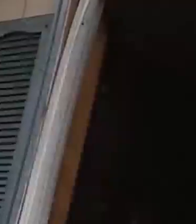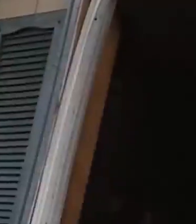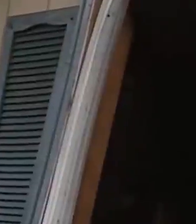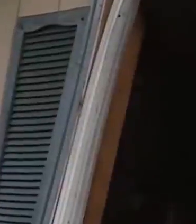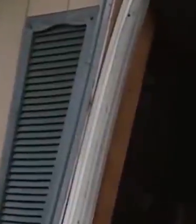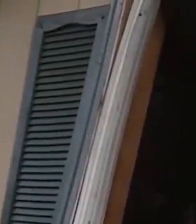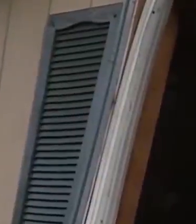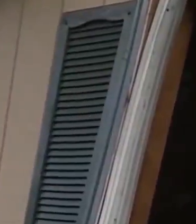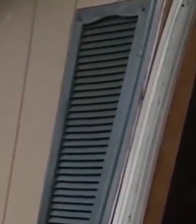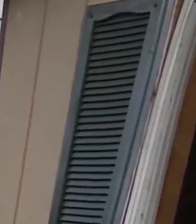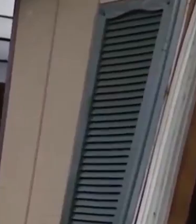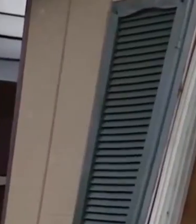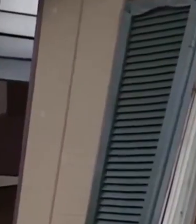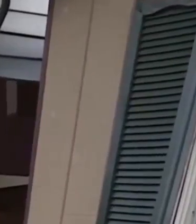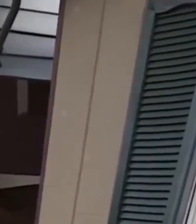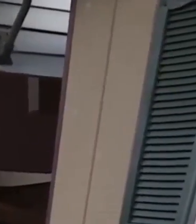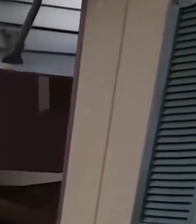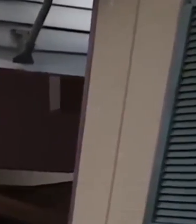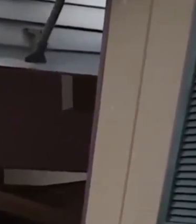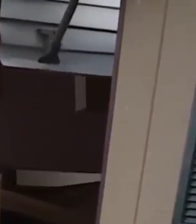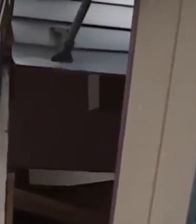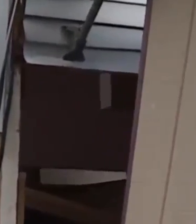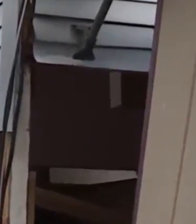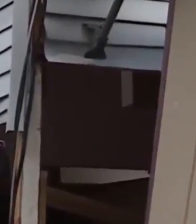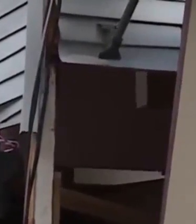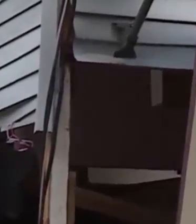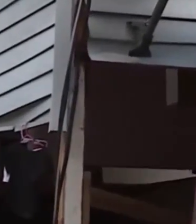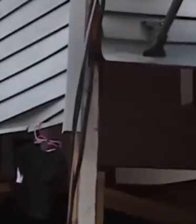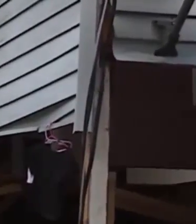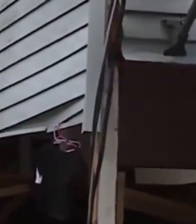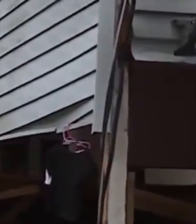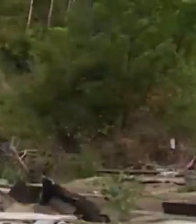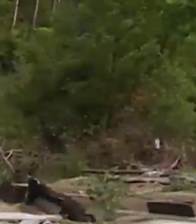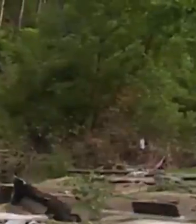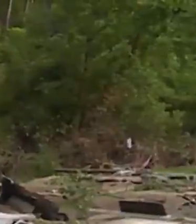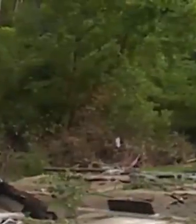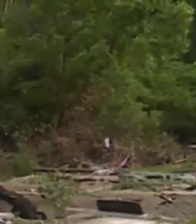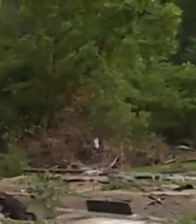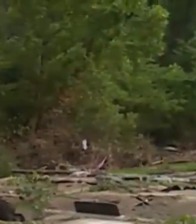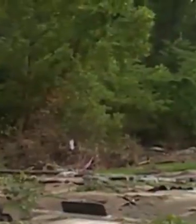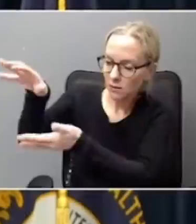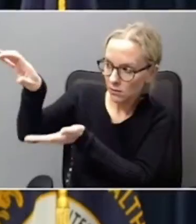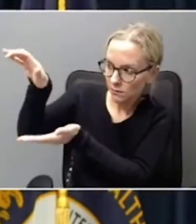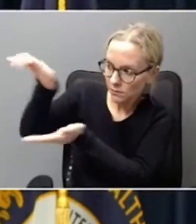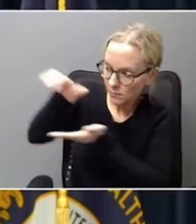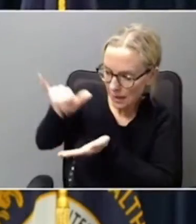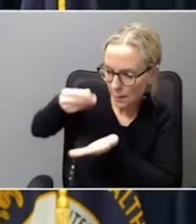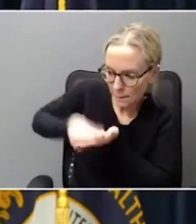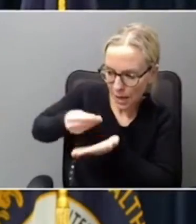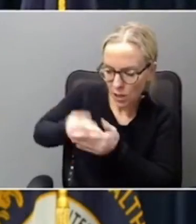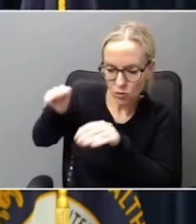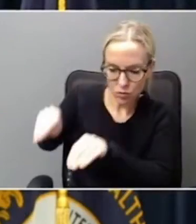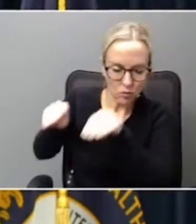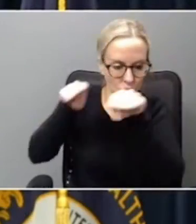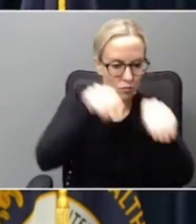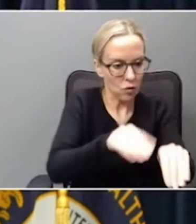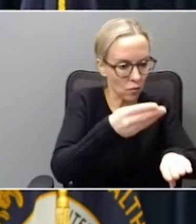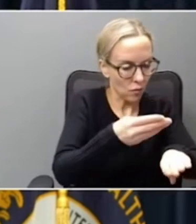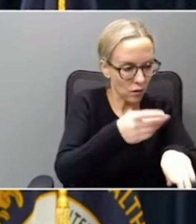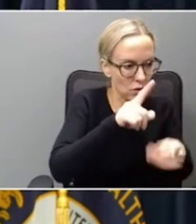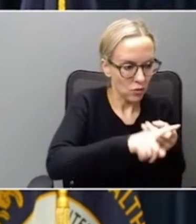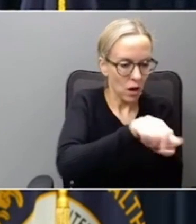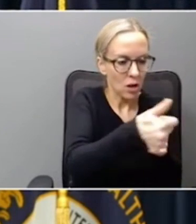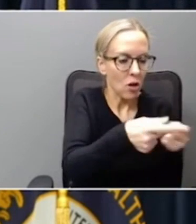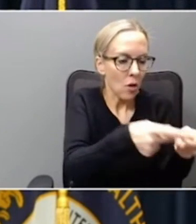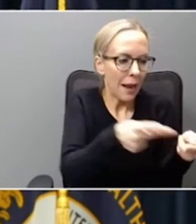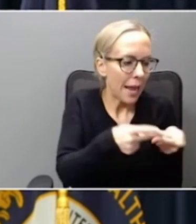the first approved for a buyback. The money is intended to help them move to a new property. The goal here for